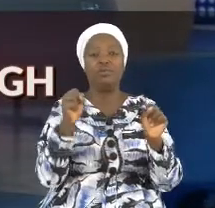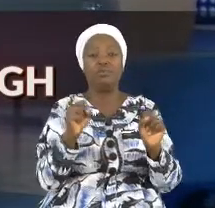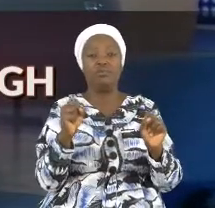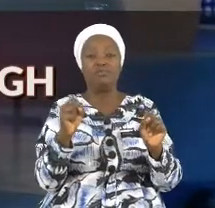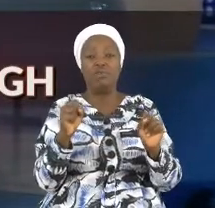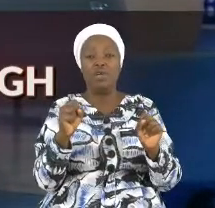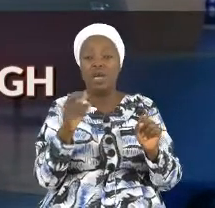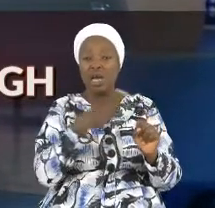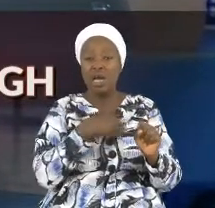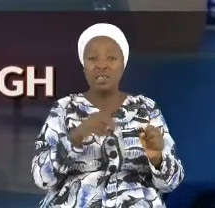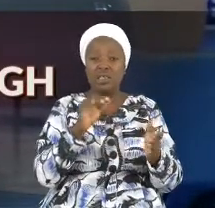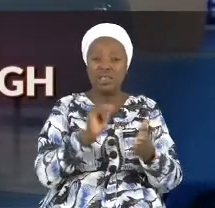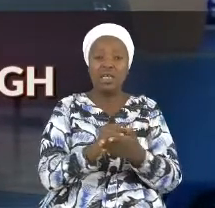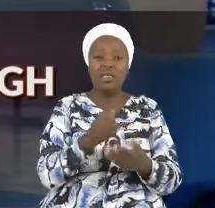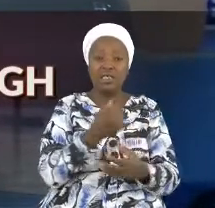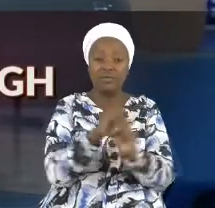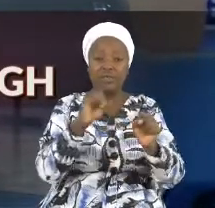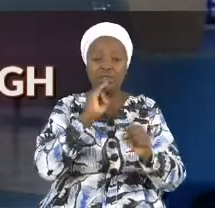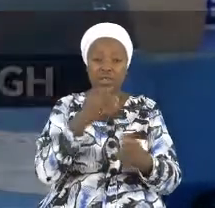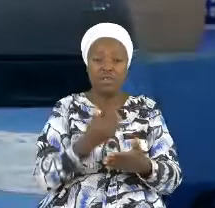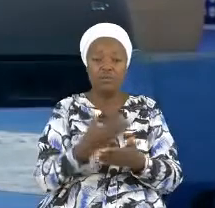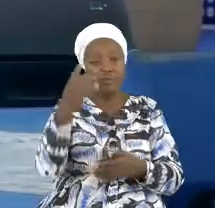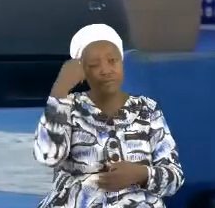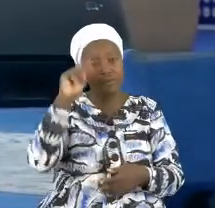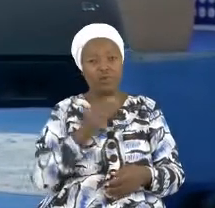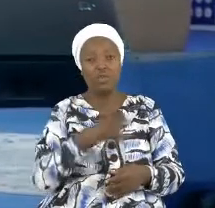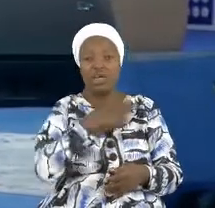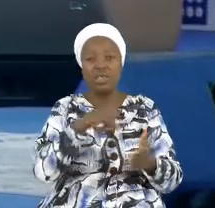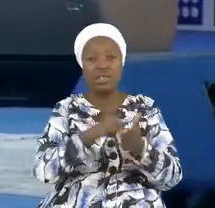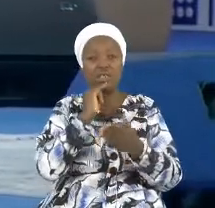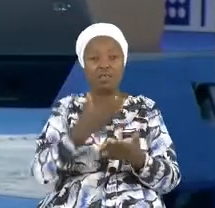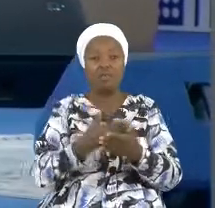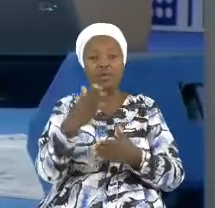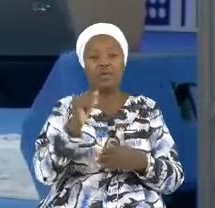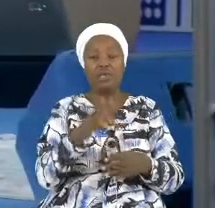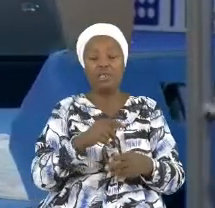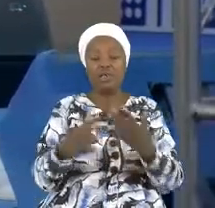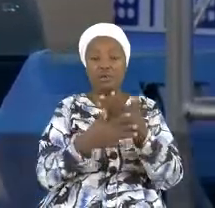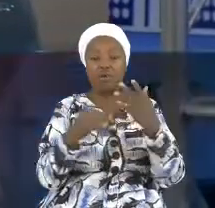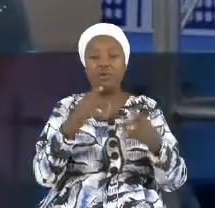blood of the Lamb. Number two, miraculous healing